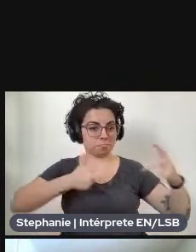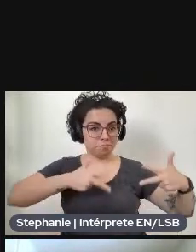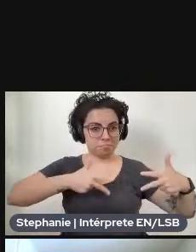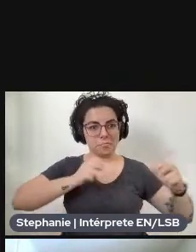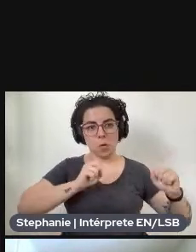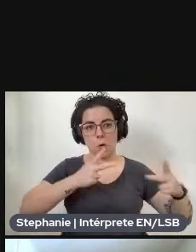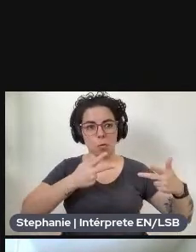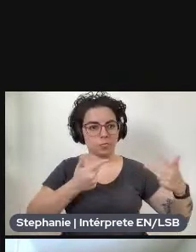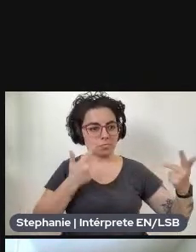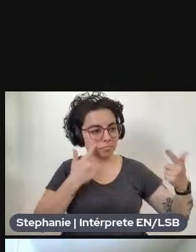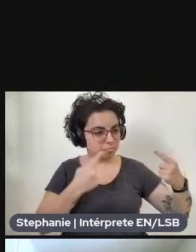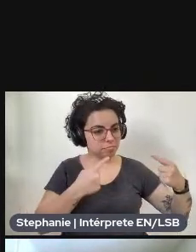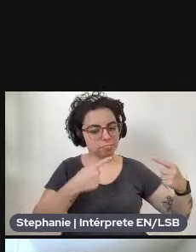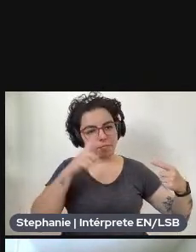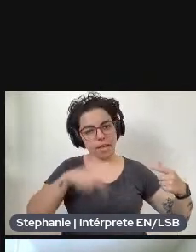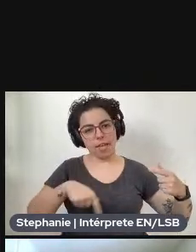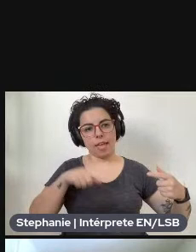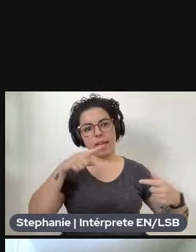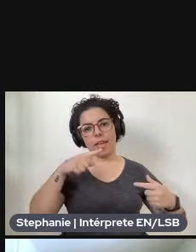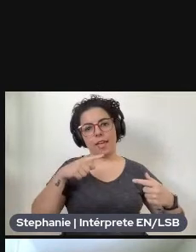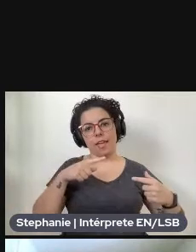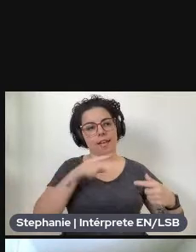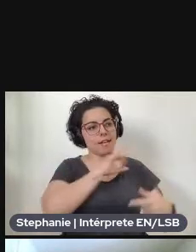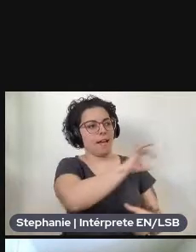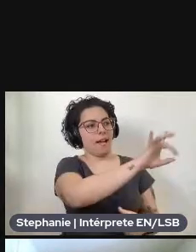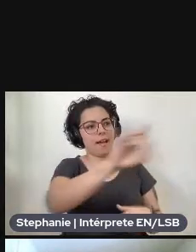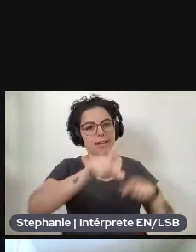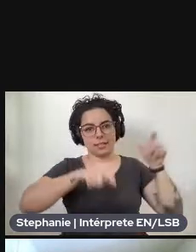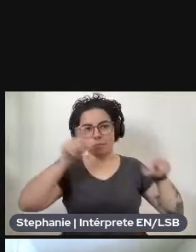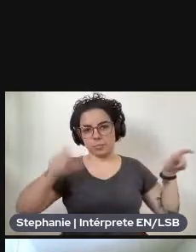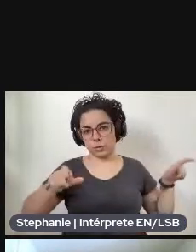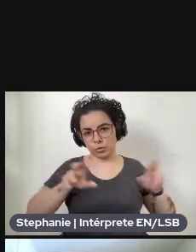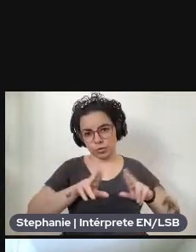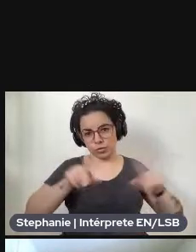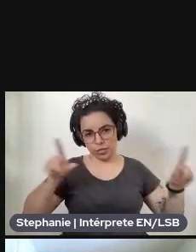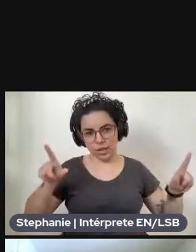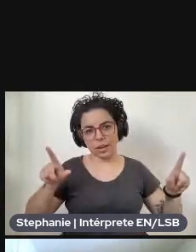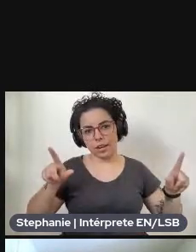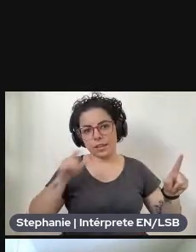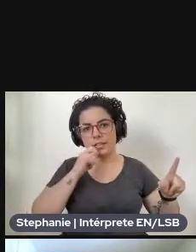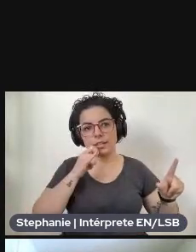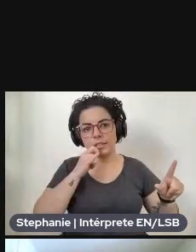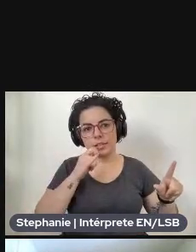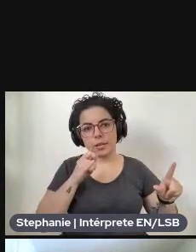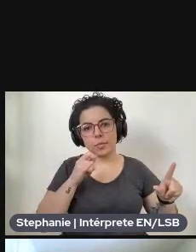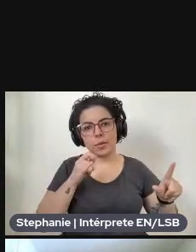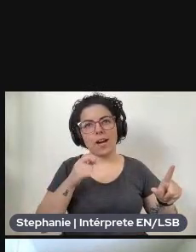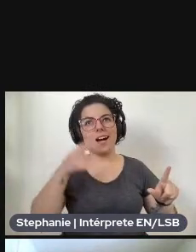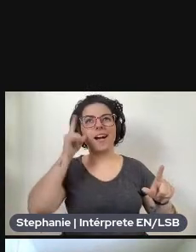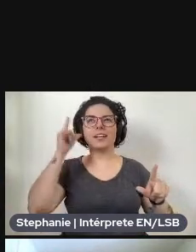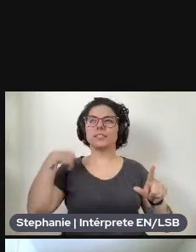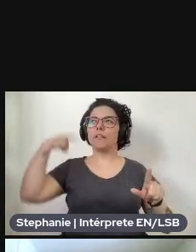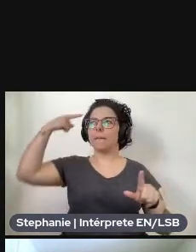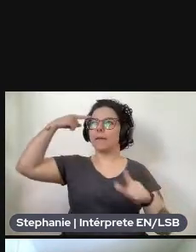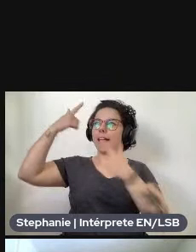course is individually different and cannot be predicted by a